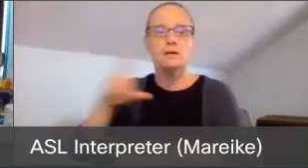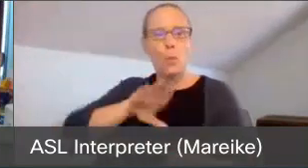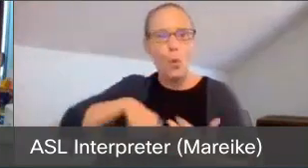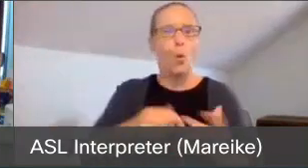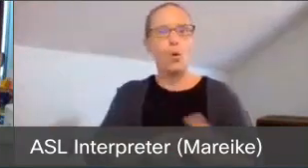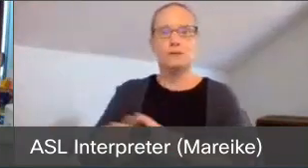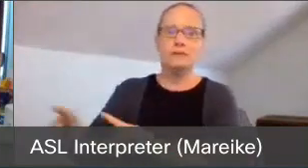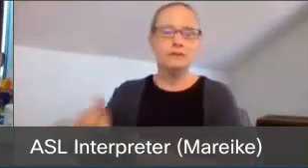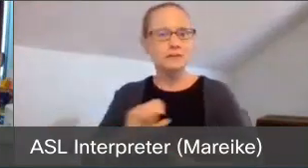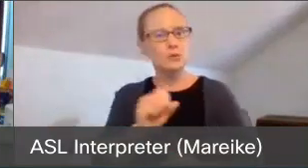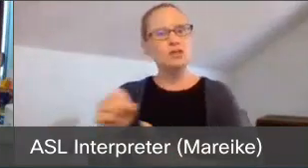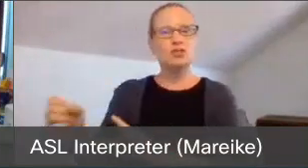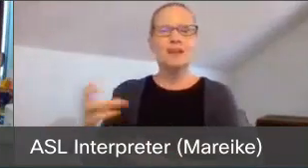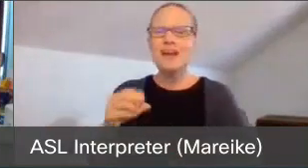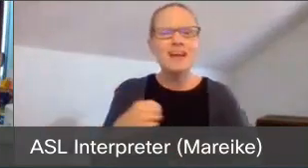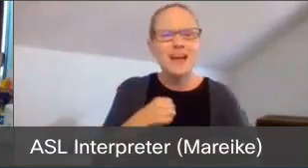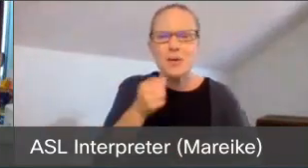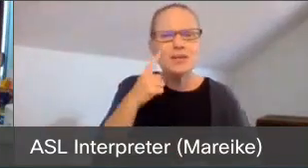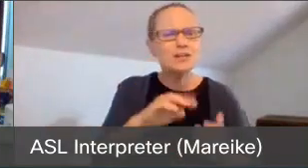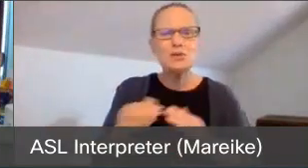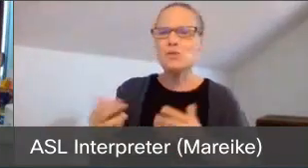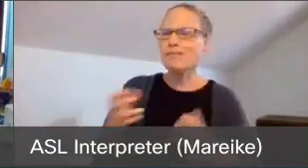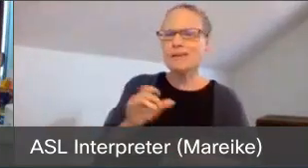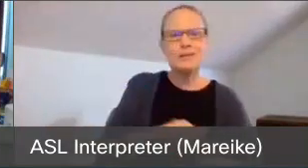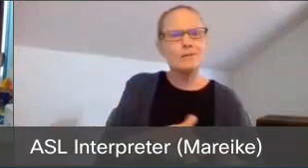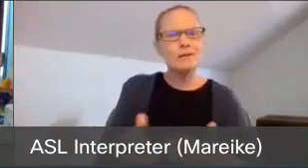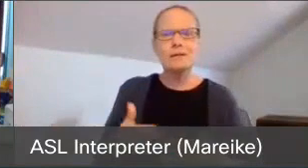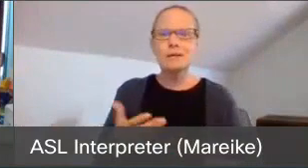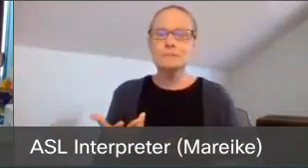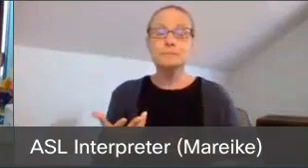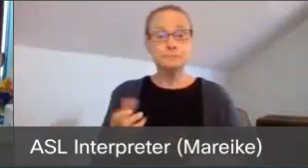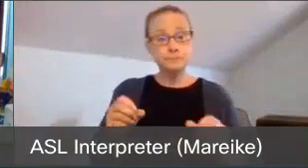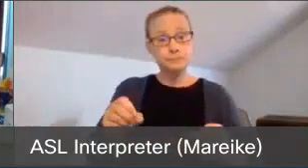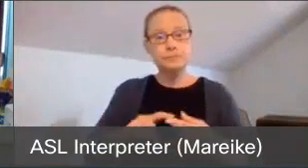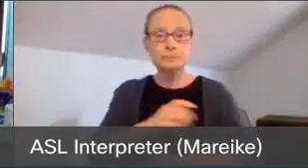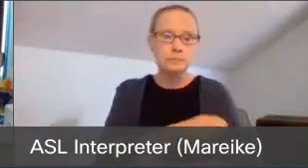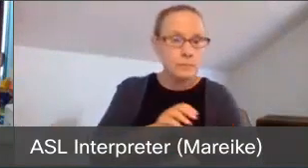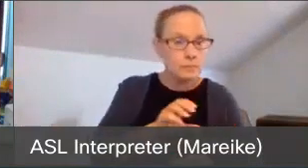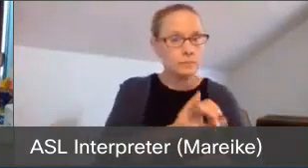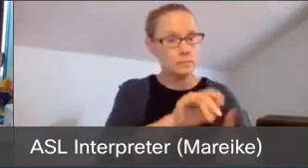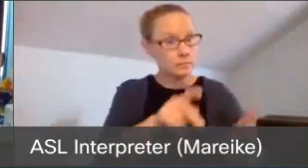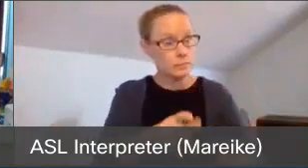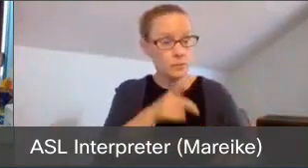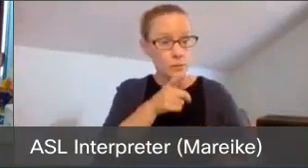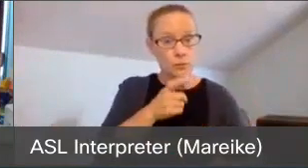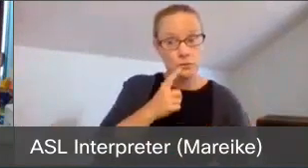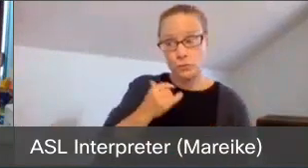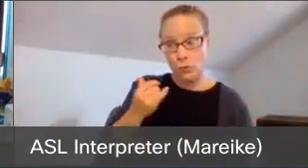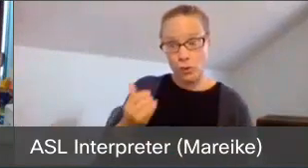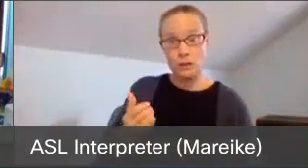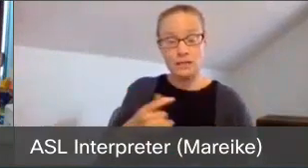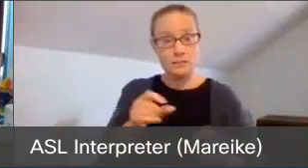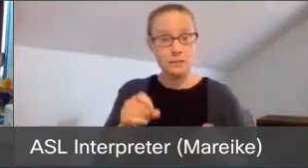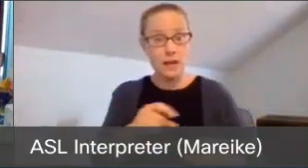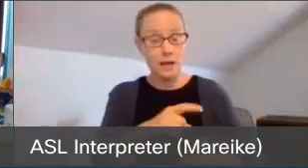on all cases. And I don't think the community wants that. And so being able to empower the person that's calling to be able to see